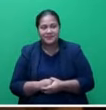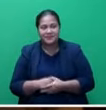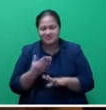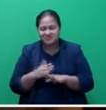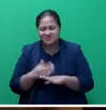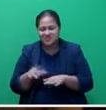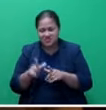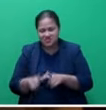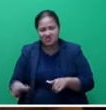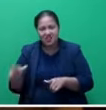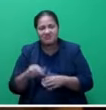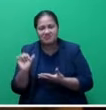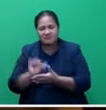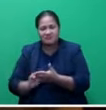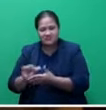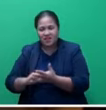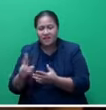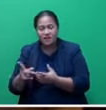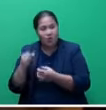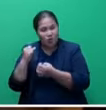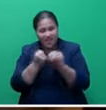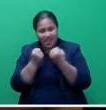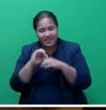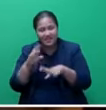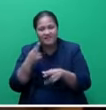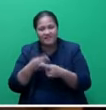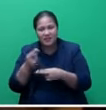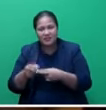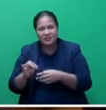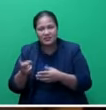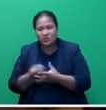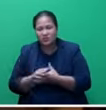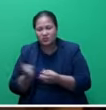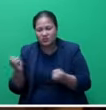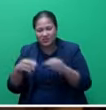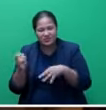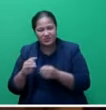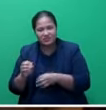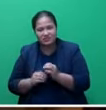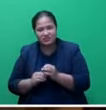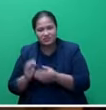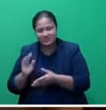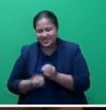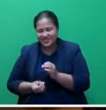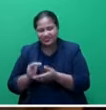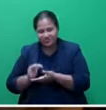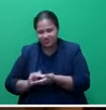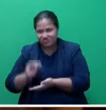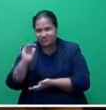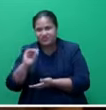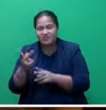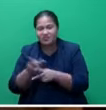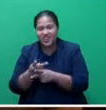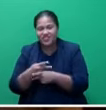land has been brought under cane farming that has contributed to the overall increase in production. To produce